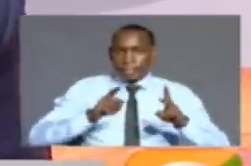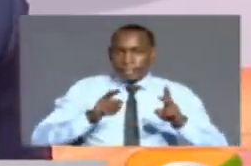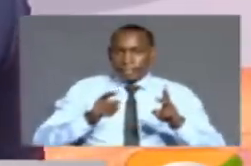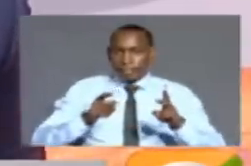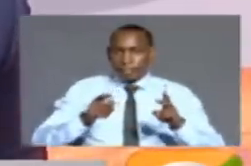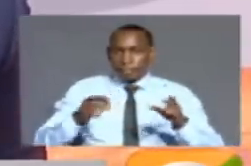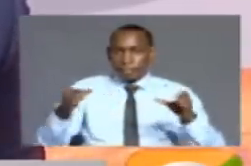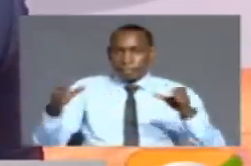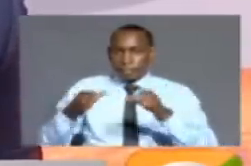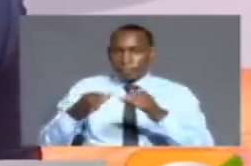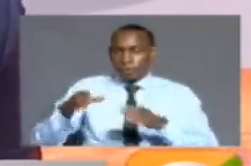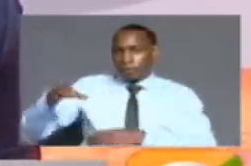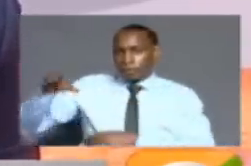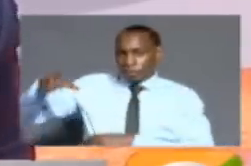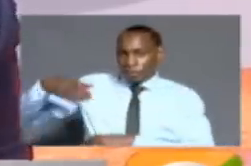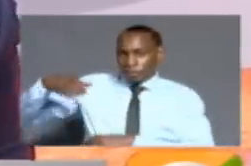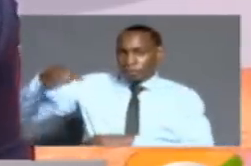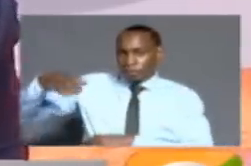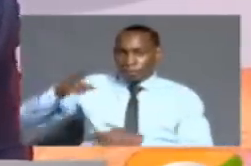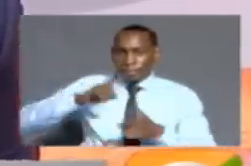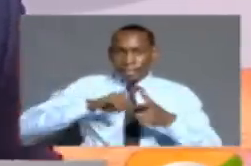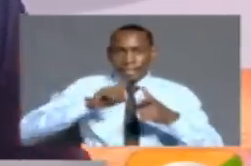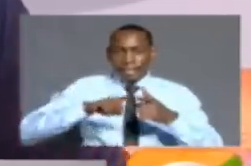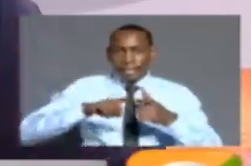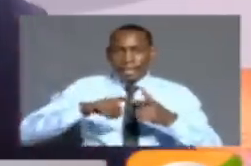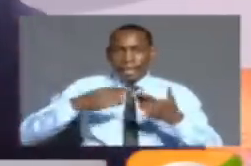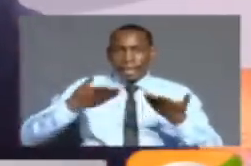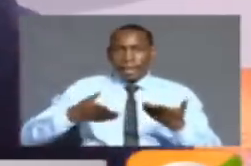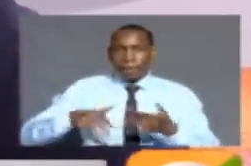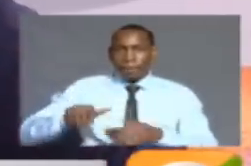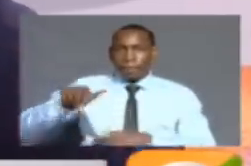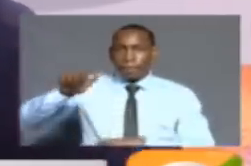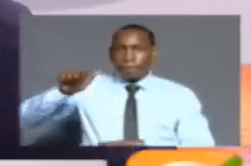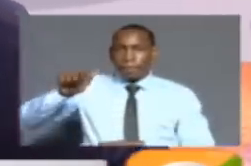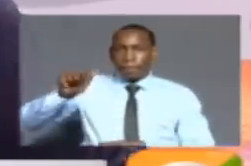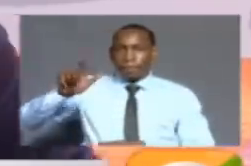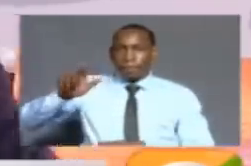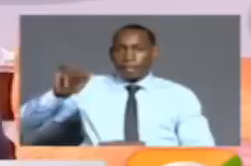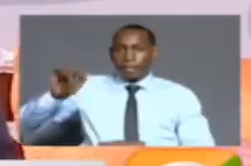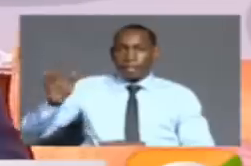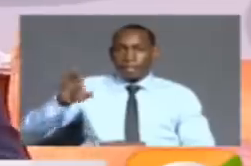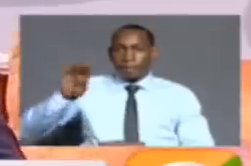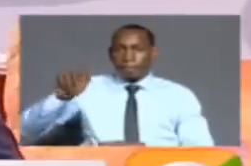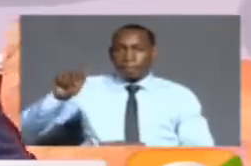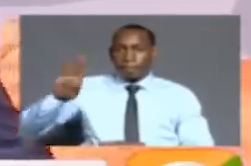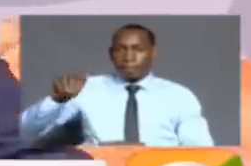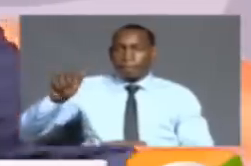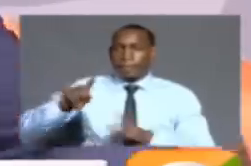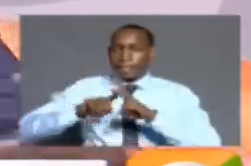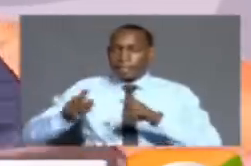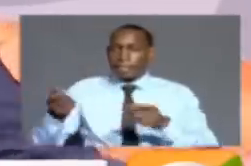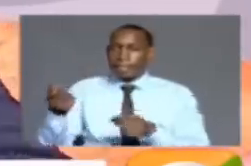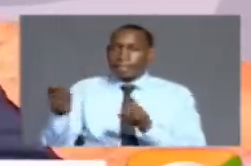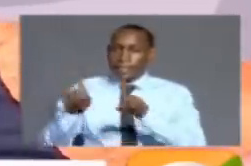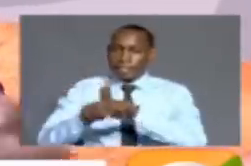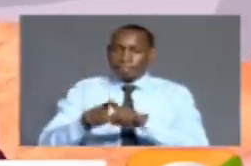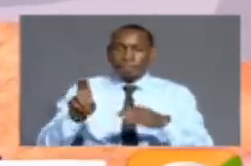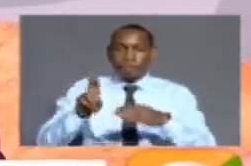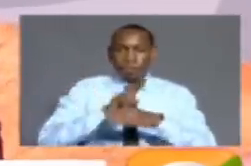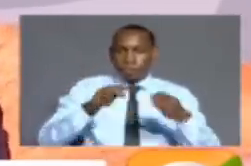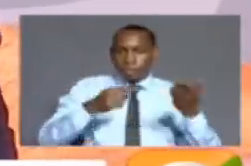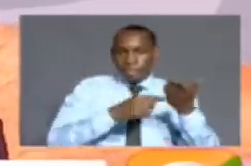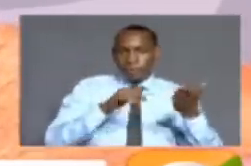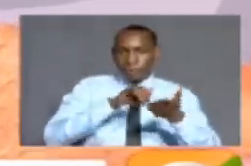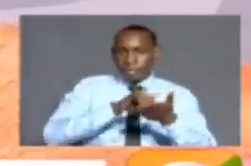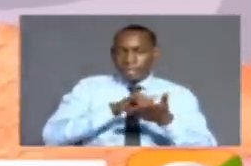small kiosk there for them. And then how did Alibaba start? That's right. Just you like know, that. So you now make you use technology to make